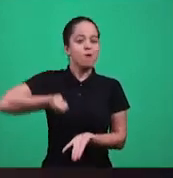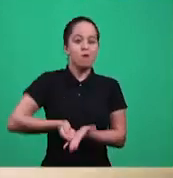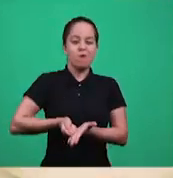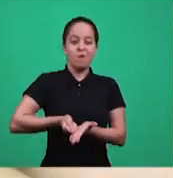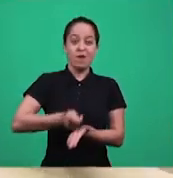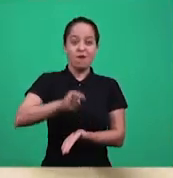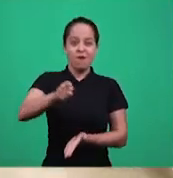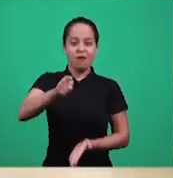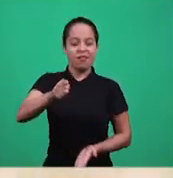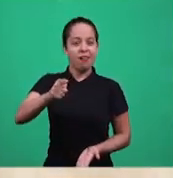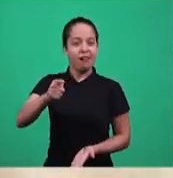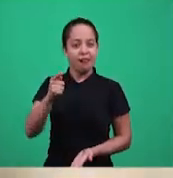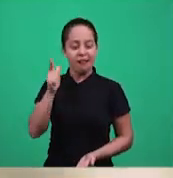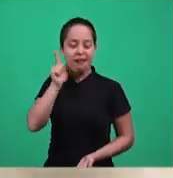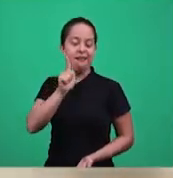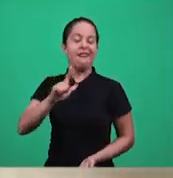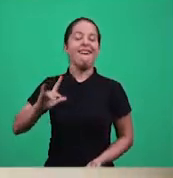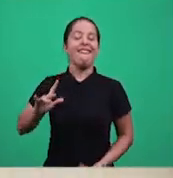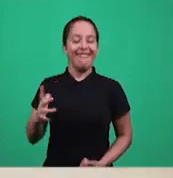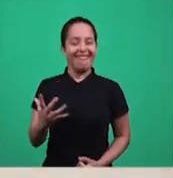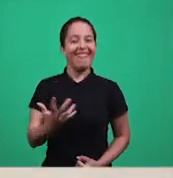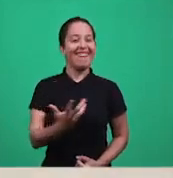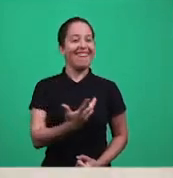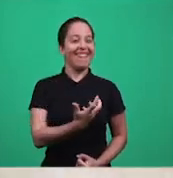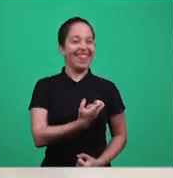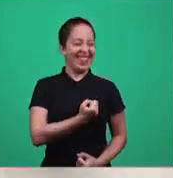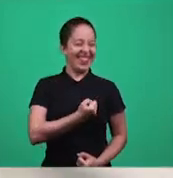And a redeemed you shall be.